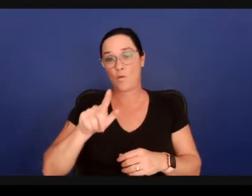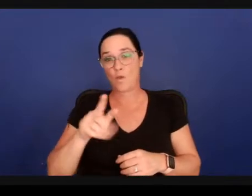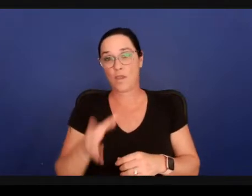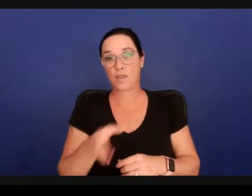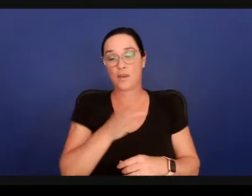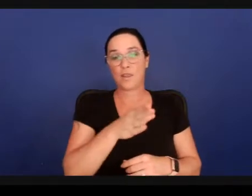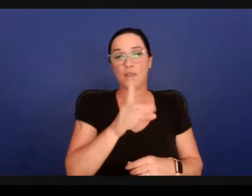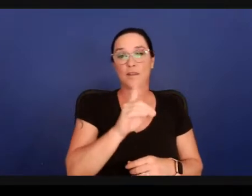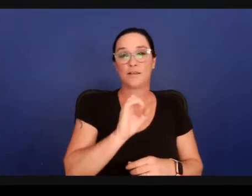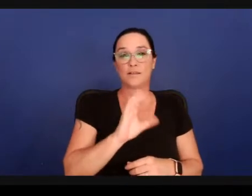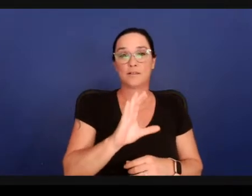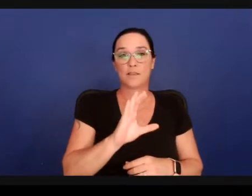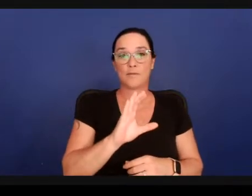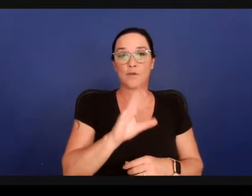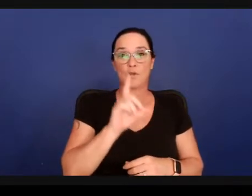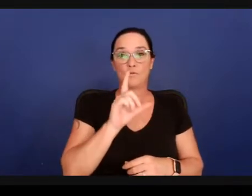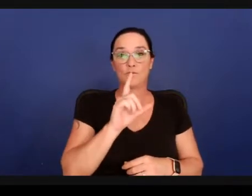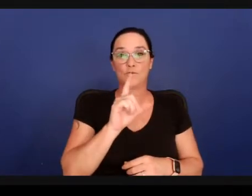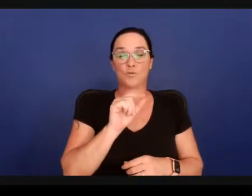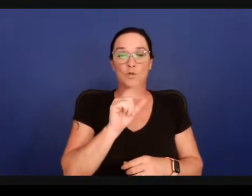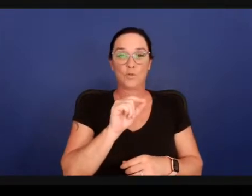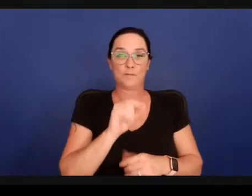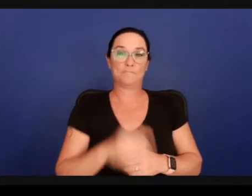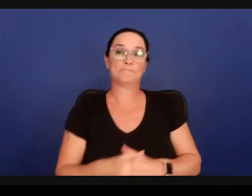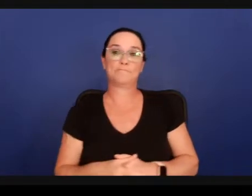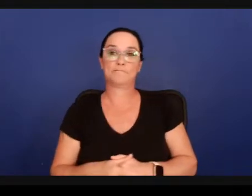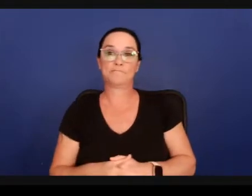December of 2020 back in there.